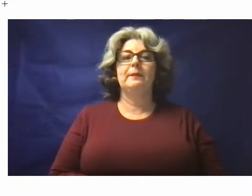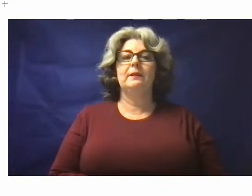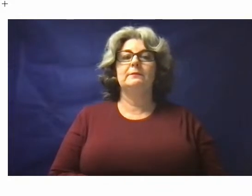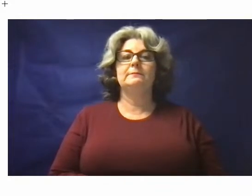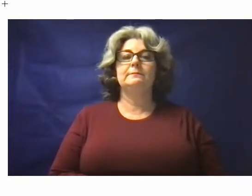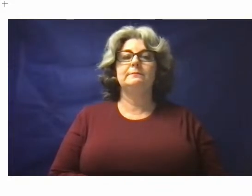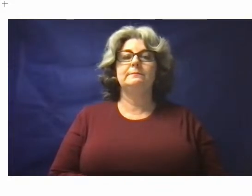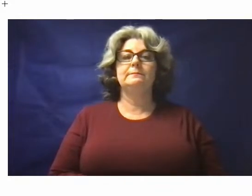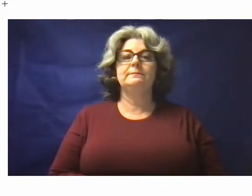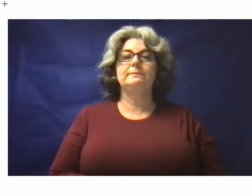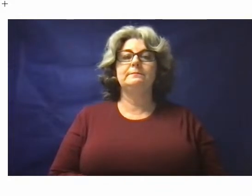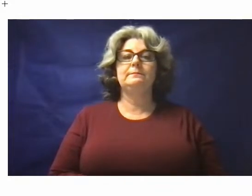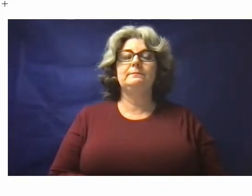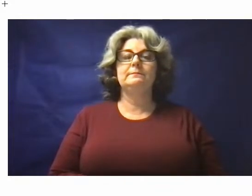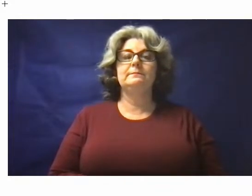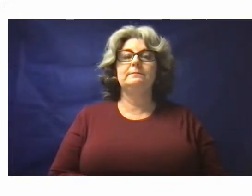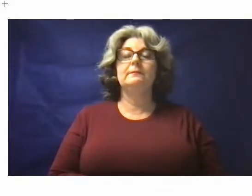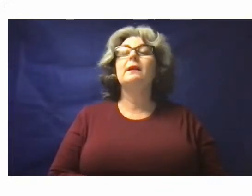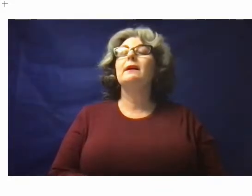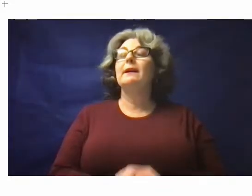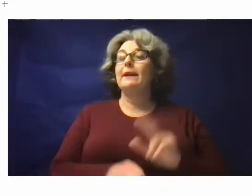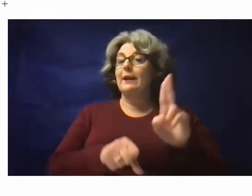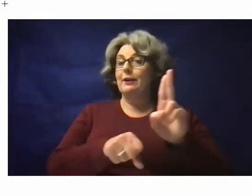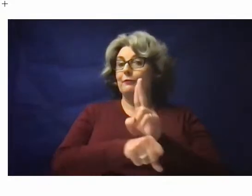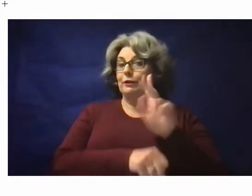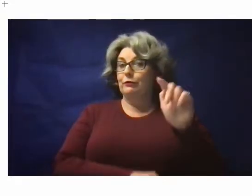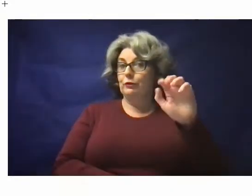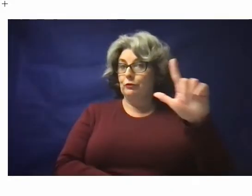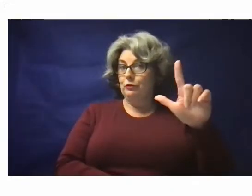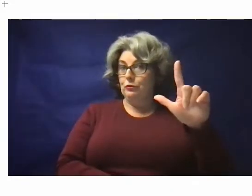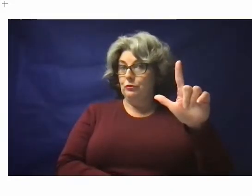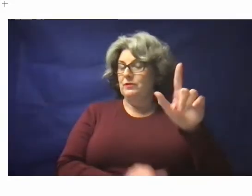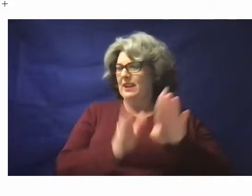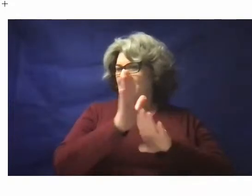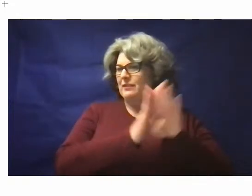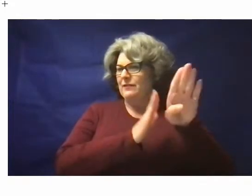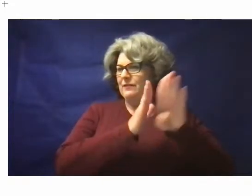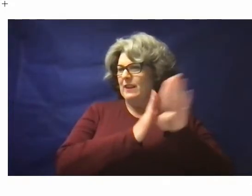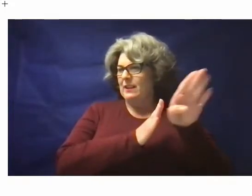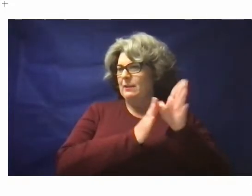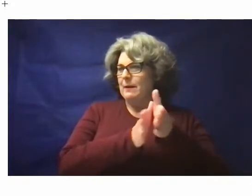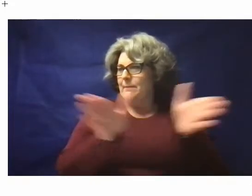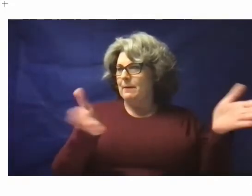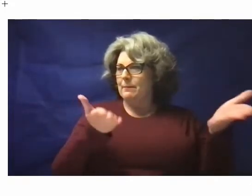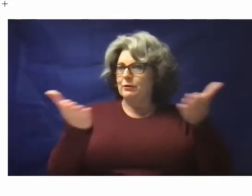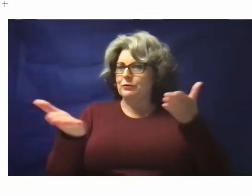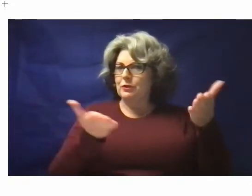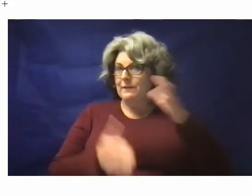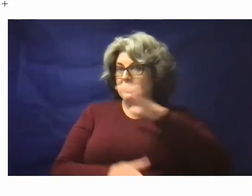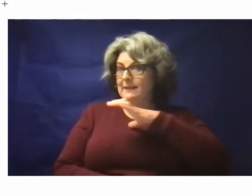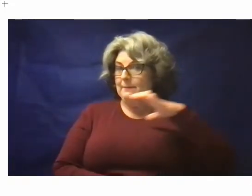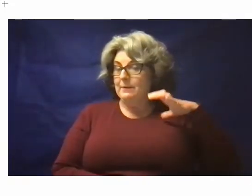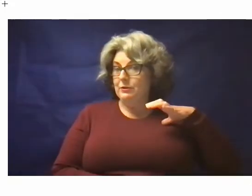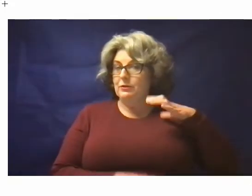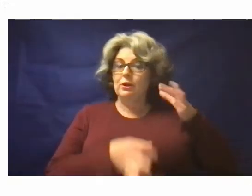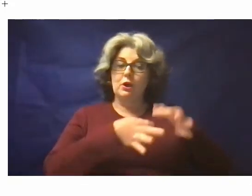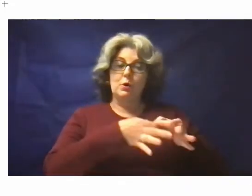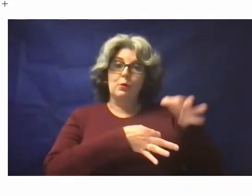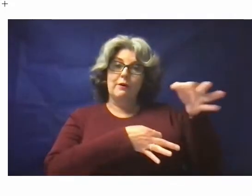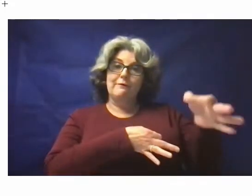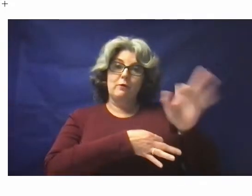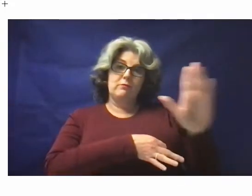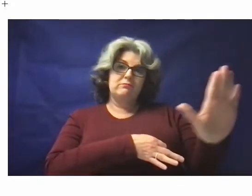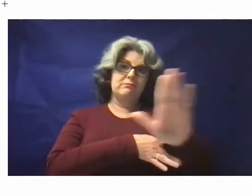using the tools that were created by Public Service Commission, we will forward your accommodation request to them because they are